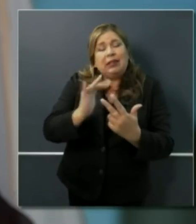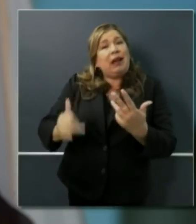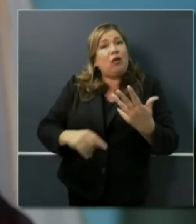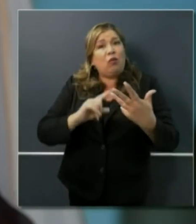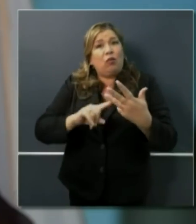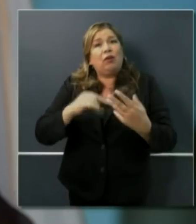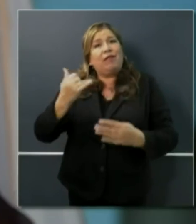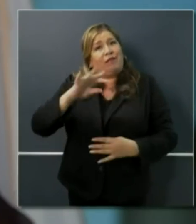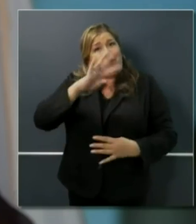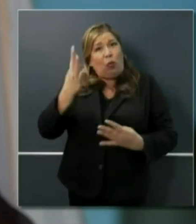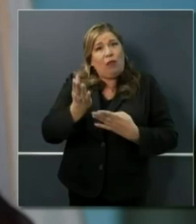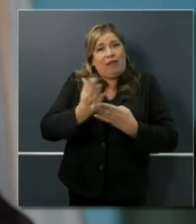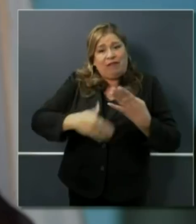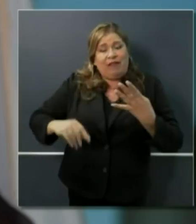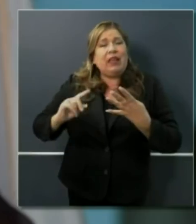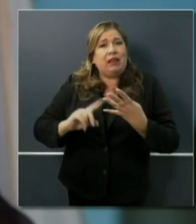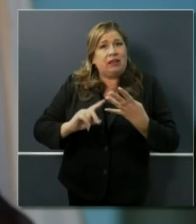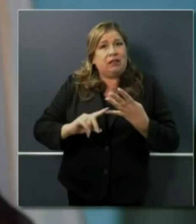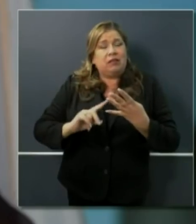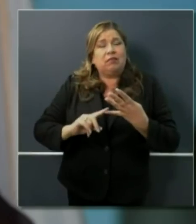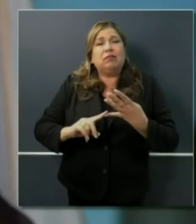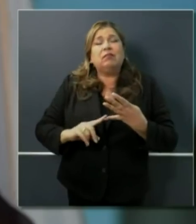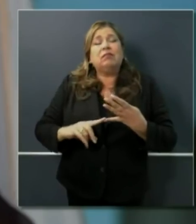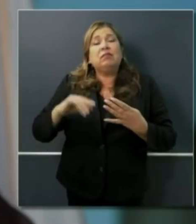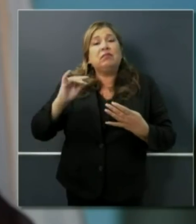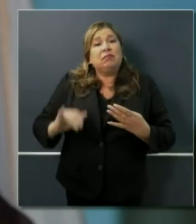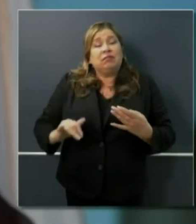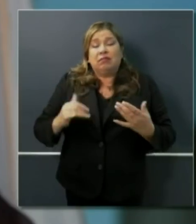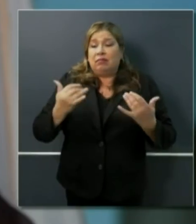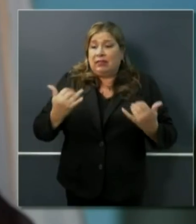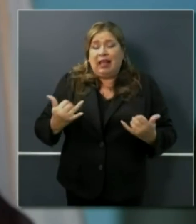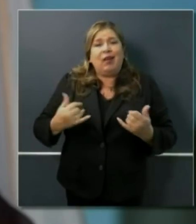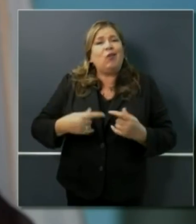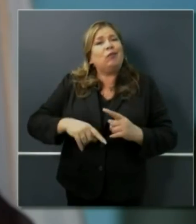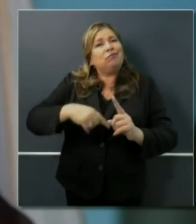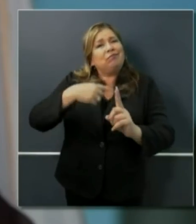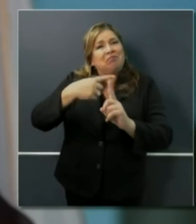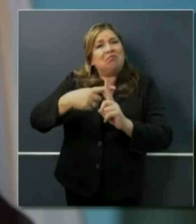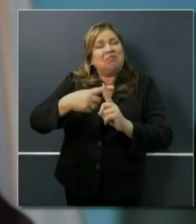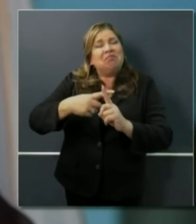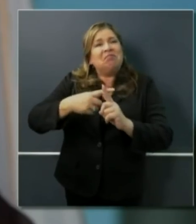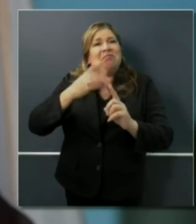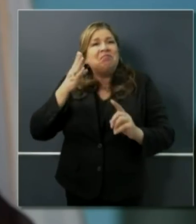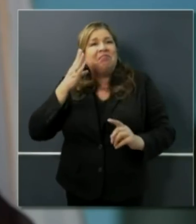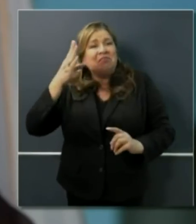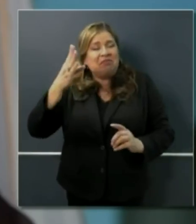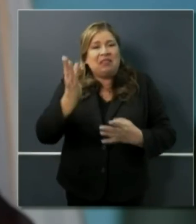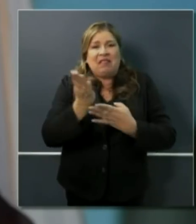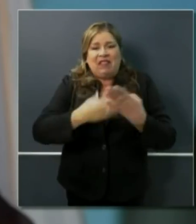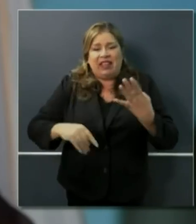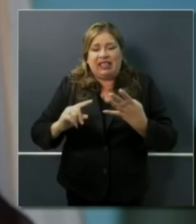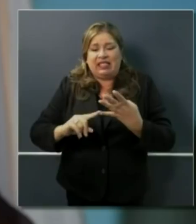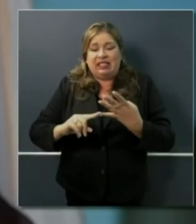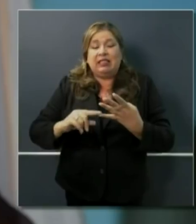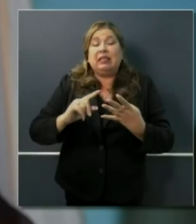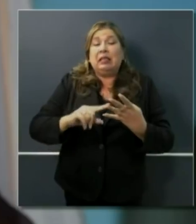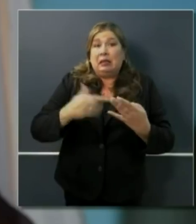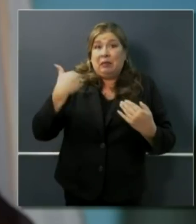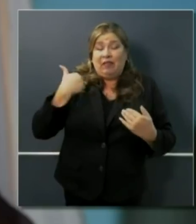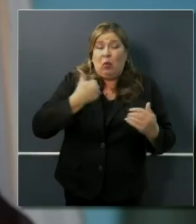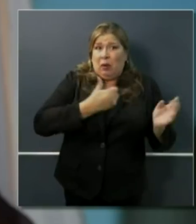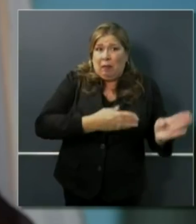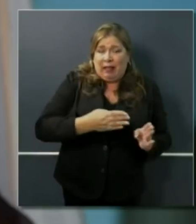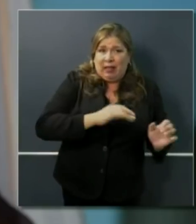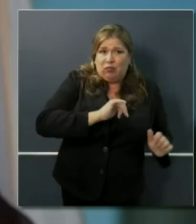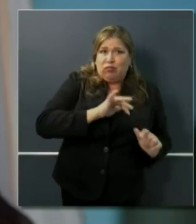is a phase that I would frame as an optimistic phase, that we move from surge and we begin